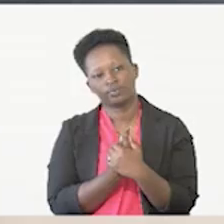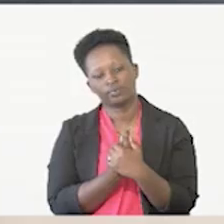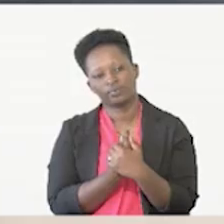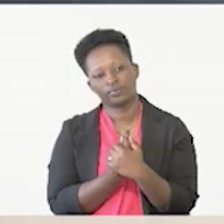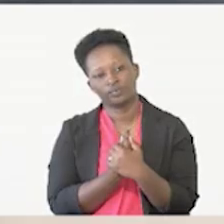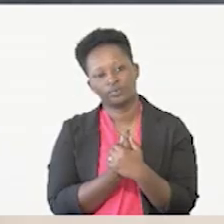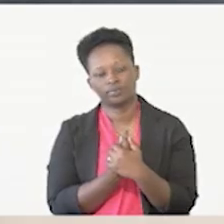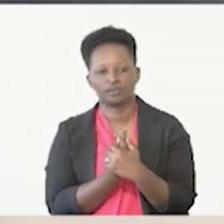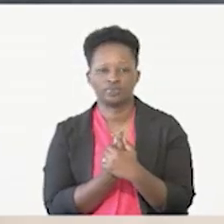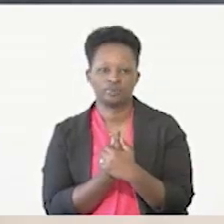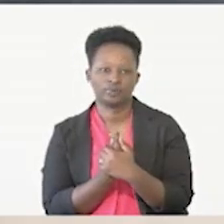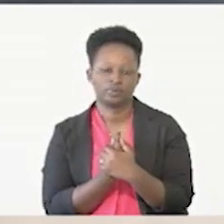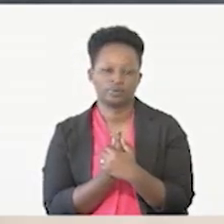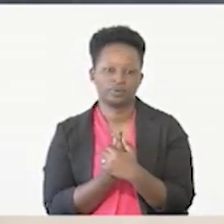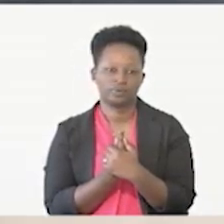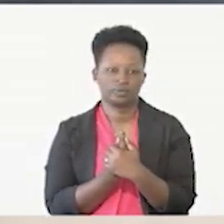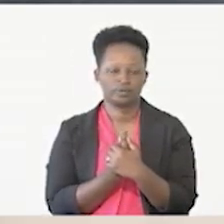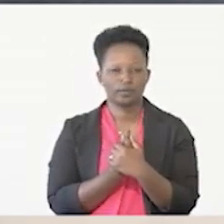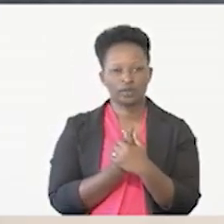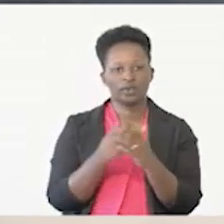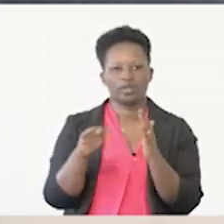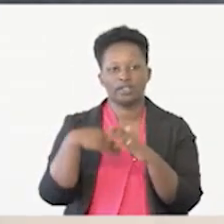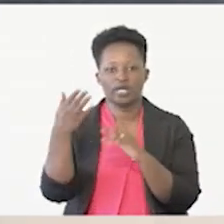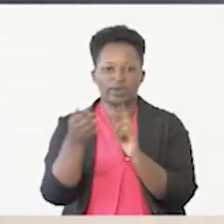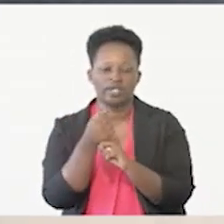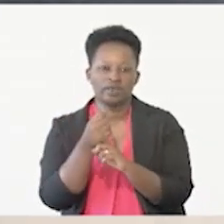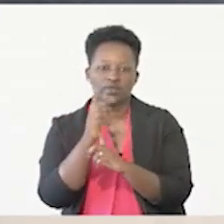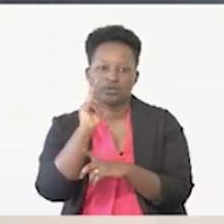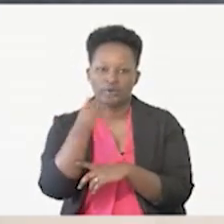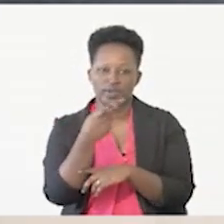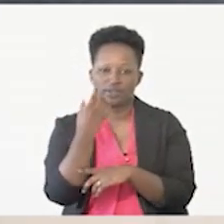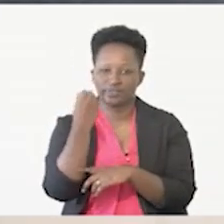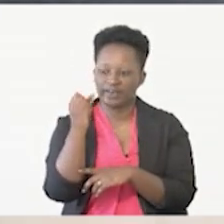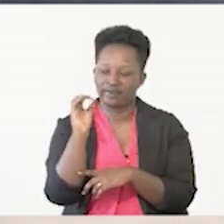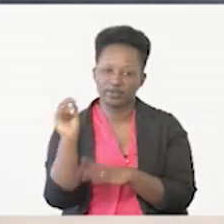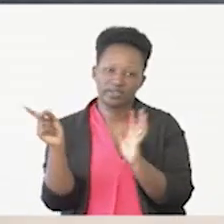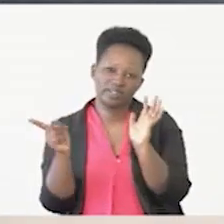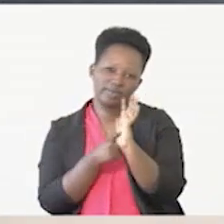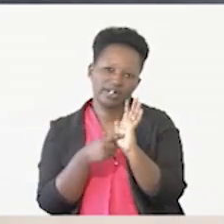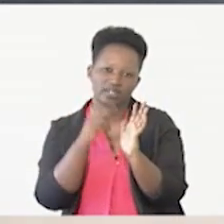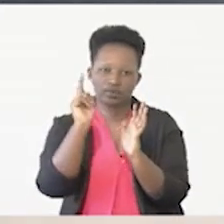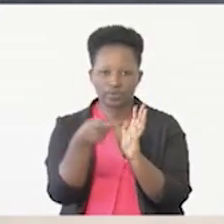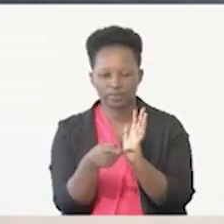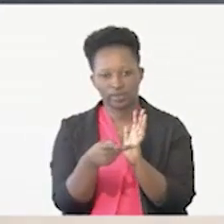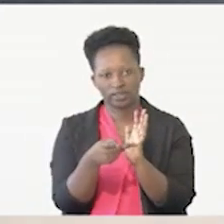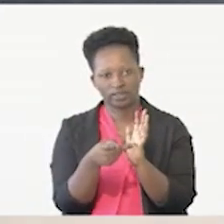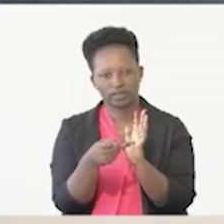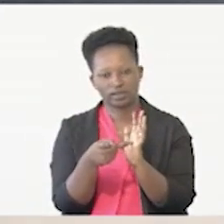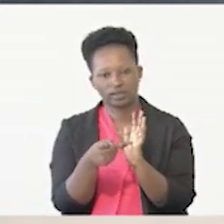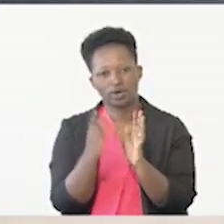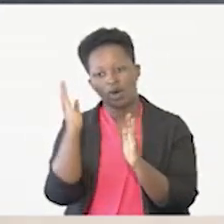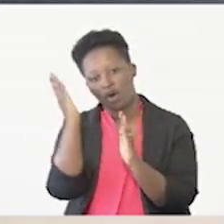y1, x2, y2. So in this case, we shall get 2,500 minus